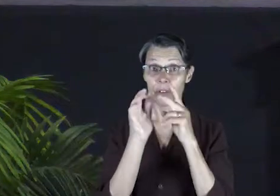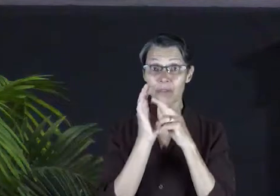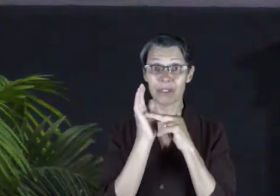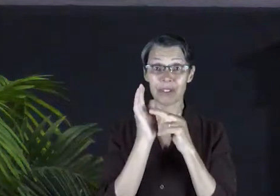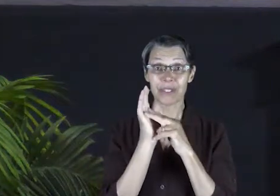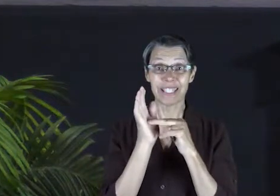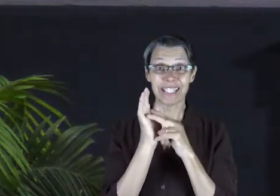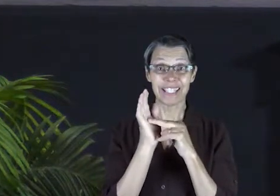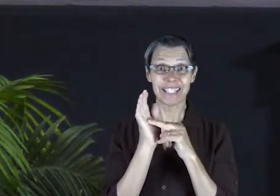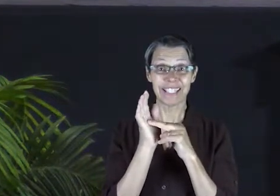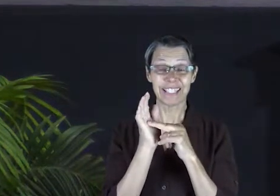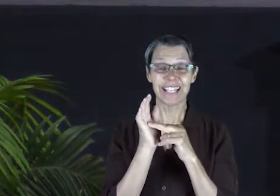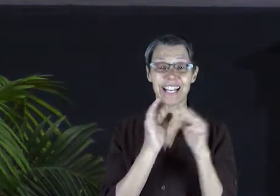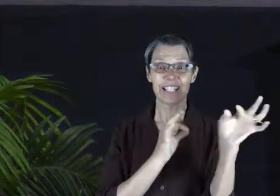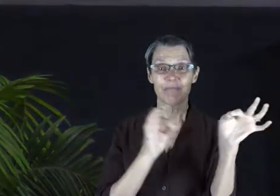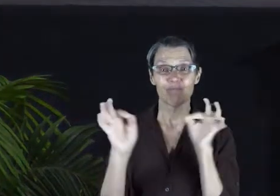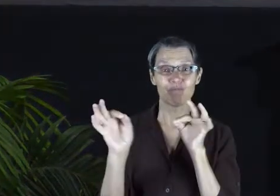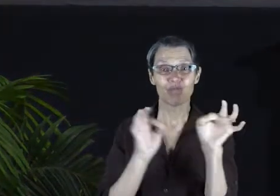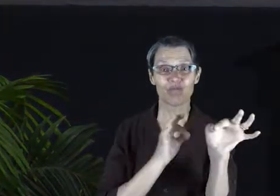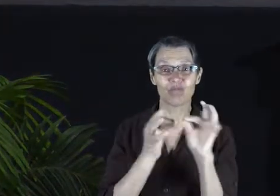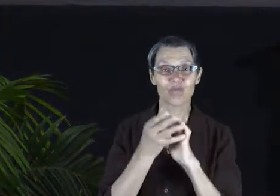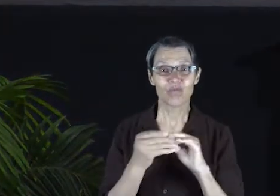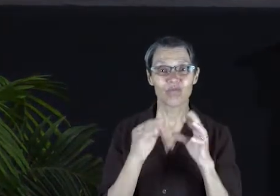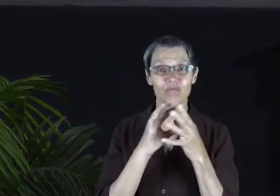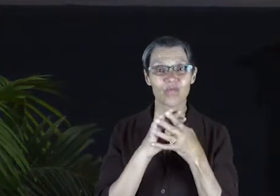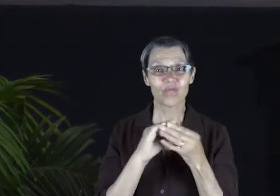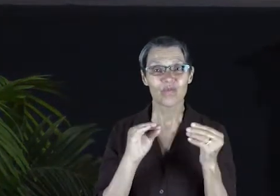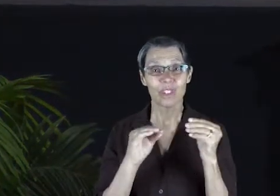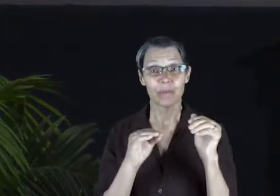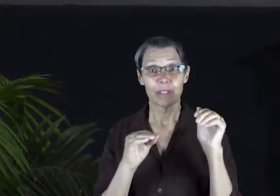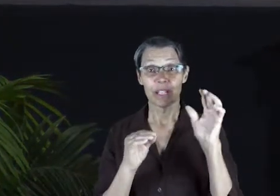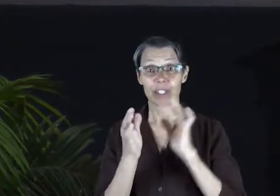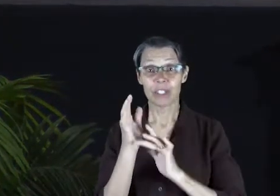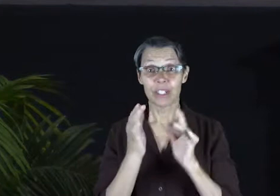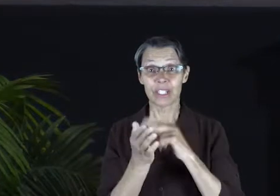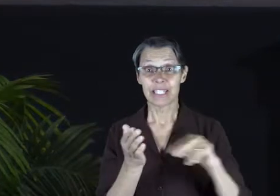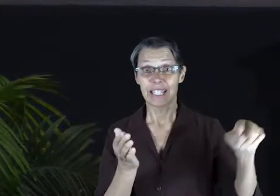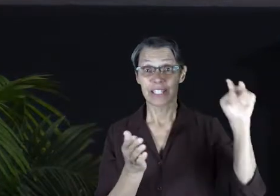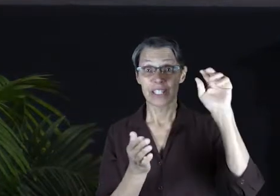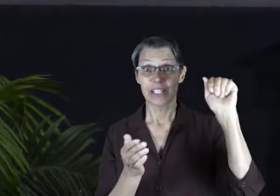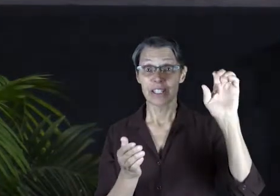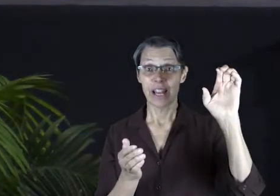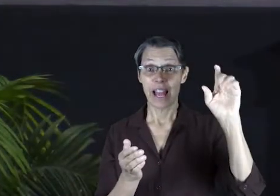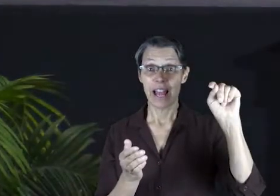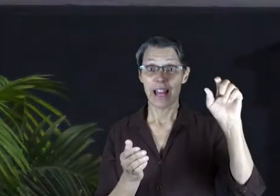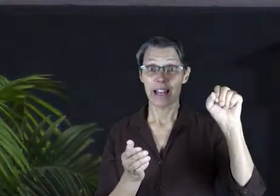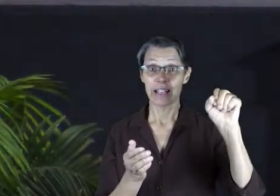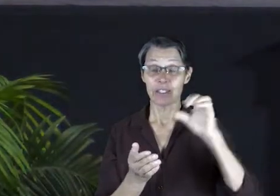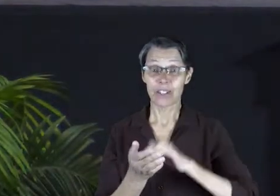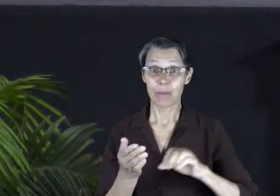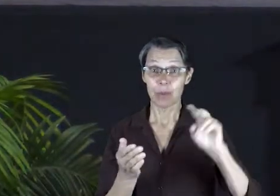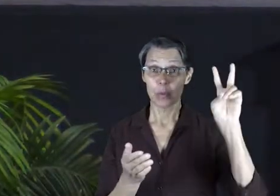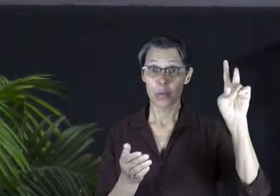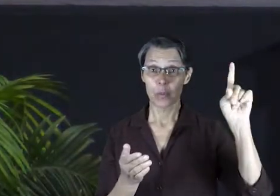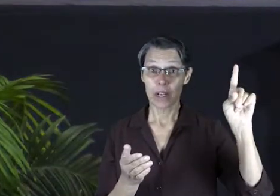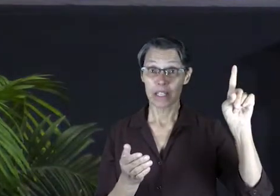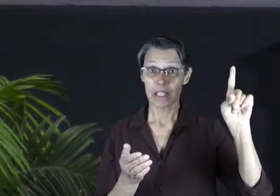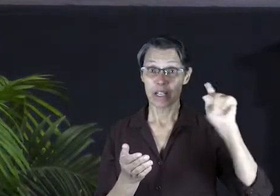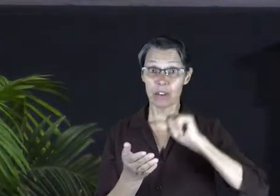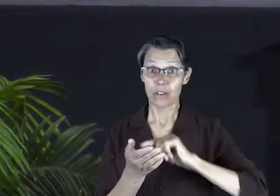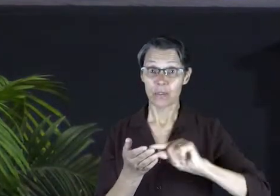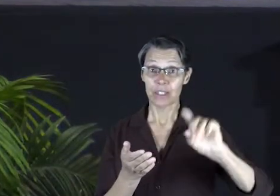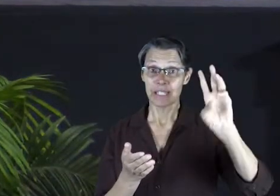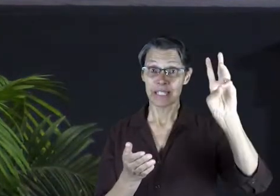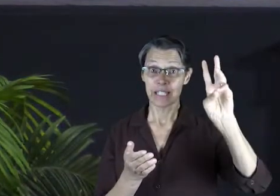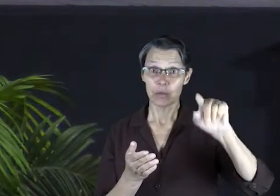Our first reading is the account of the ascension of Jesus in the book of Acts. This is the first chapter, verses 6 through